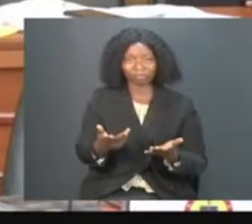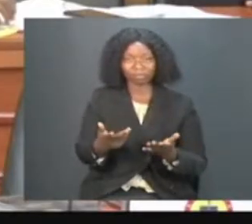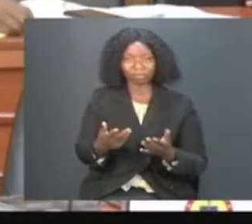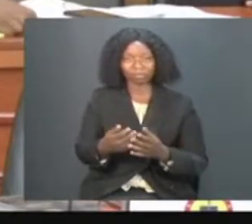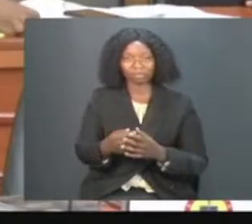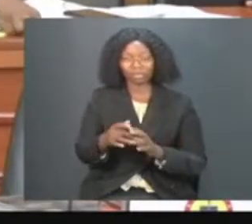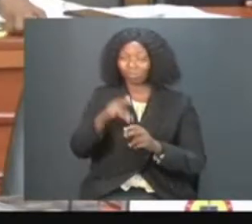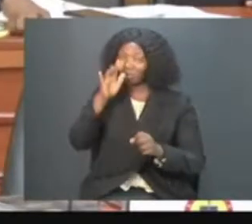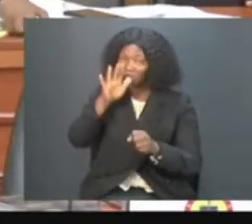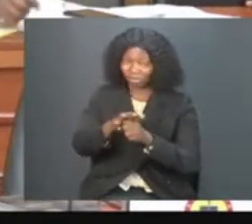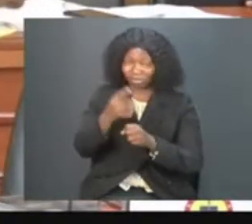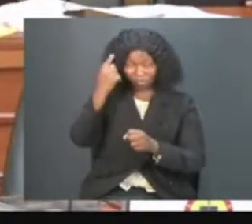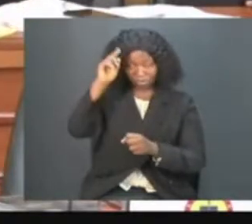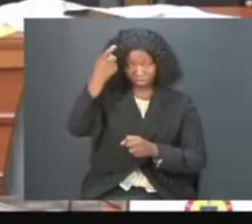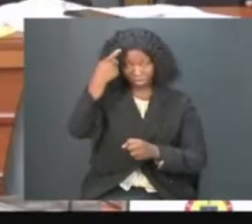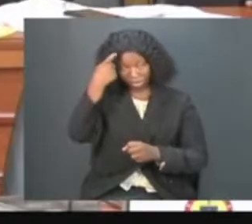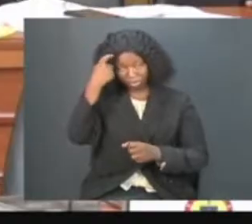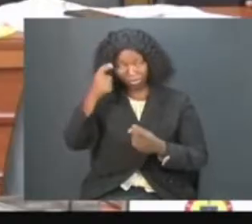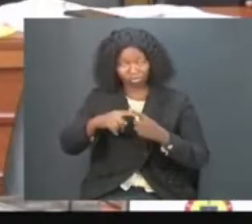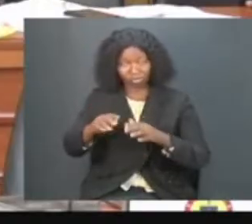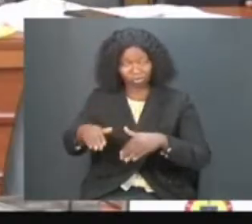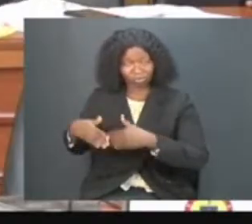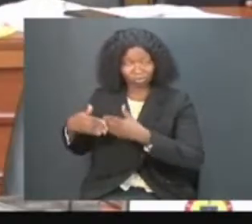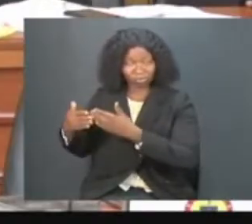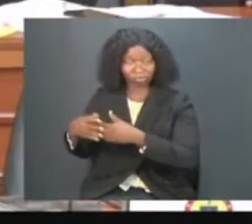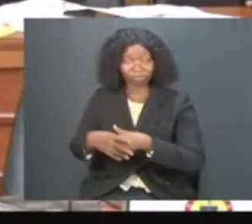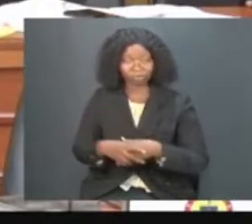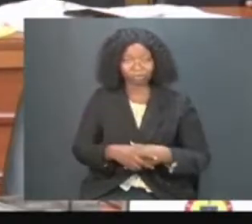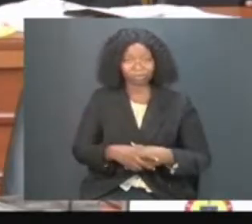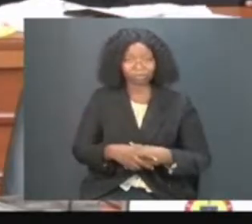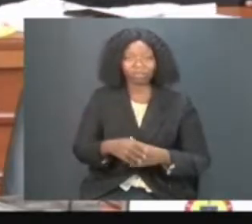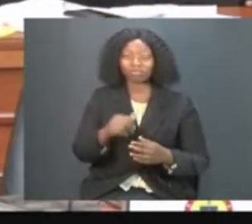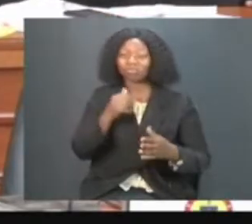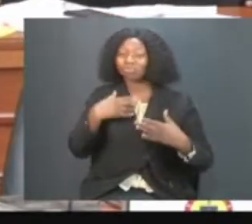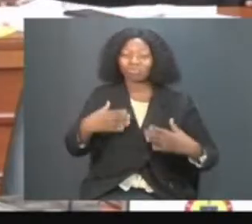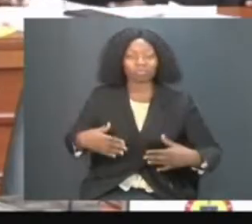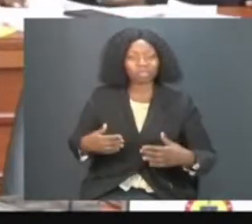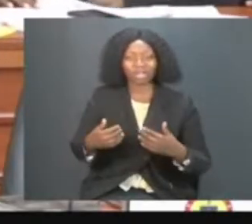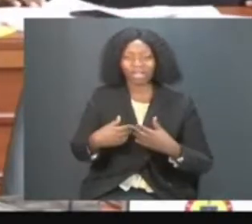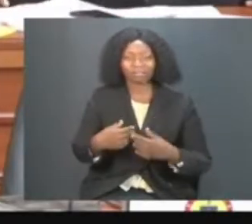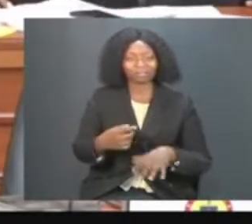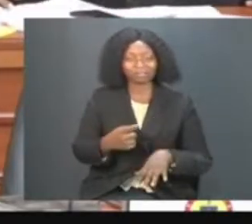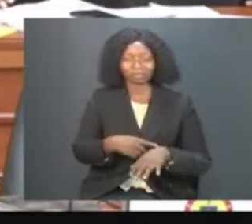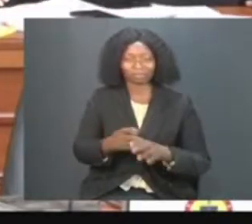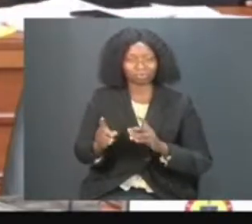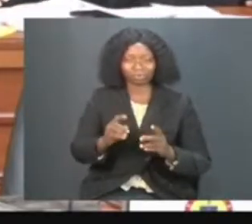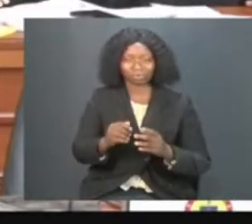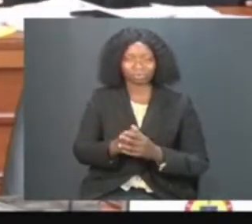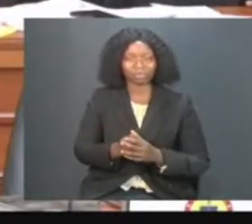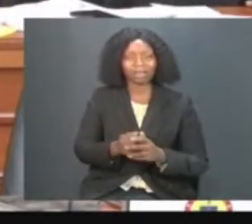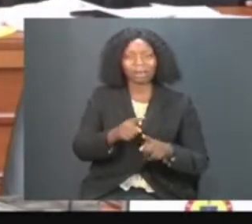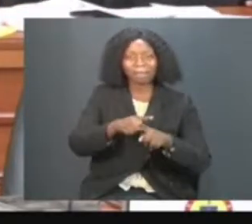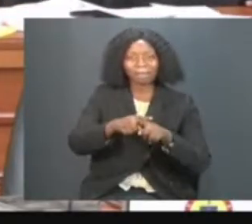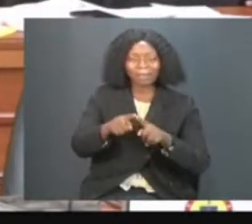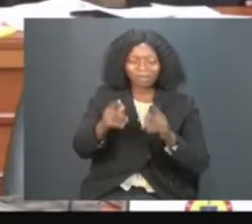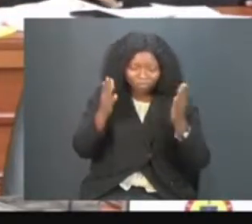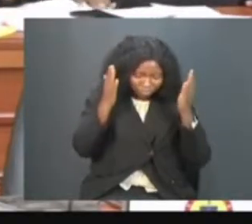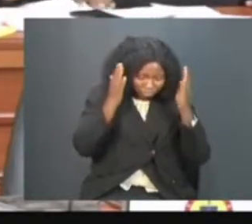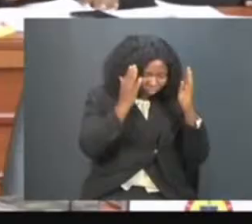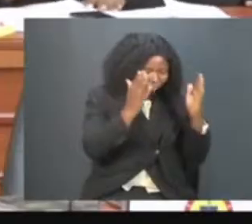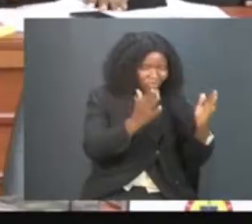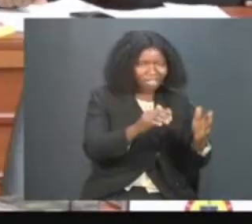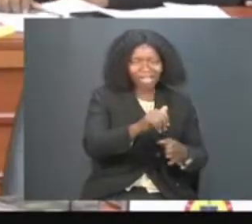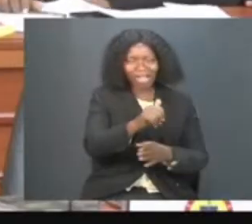promise. It is for the government to deliver and redeem it. So nobody would have a chance for you to do it. But to channel